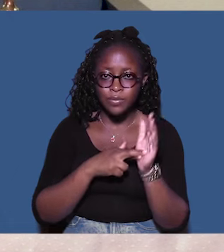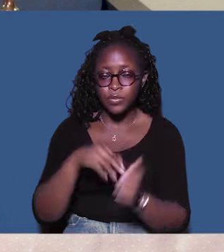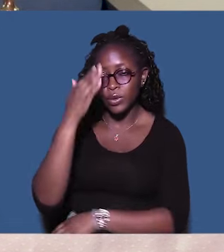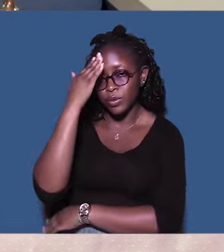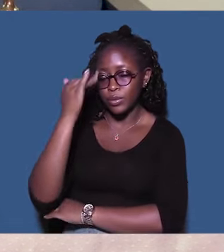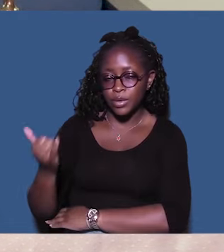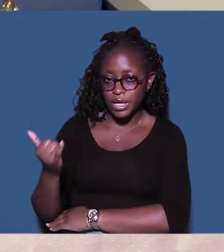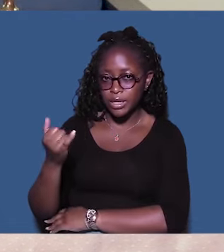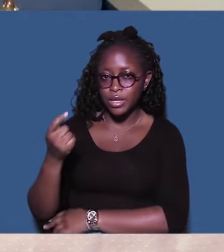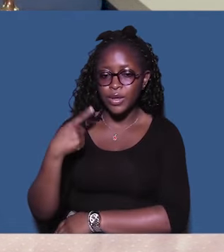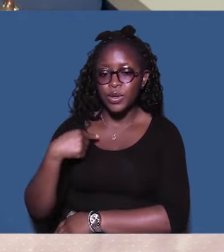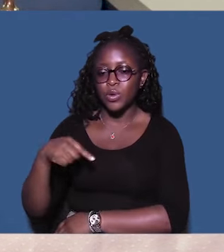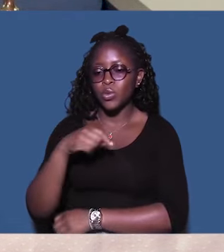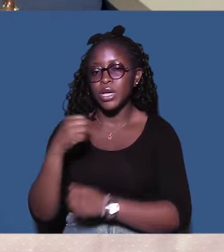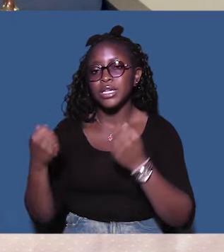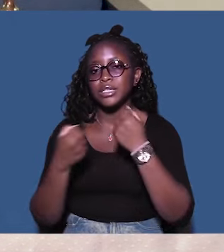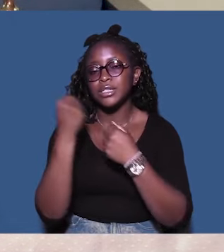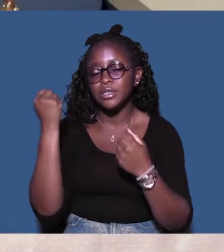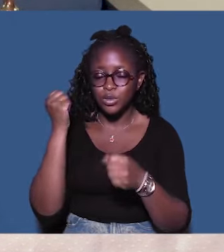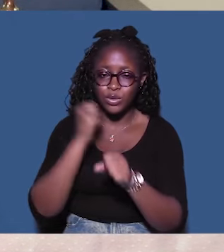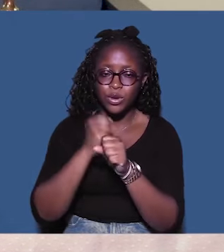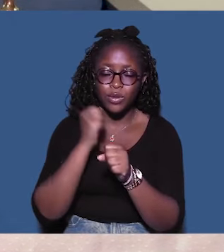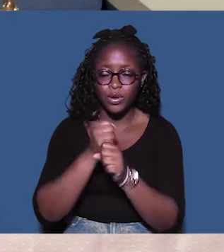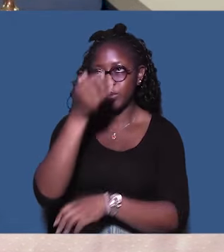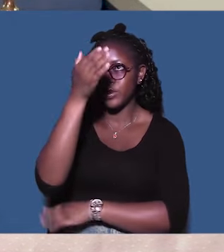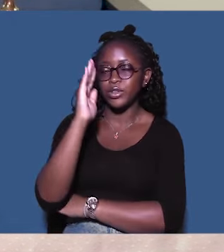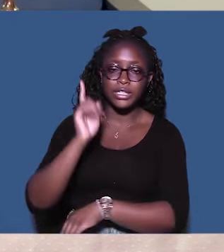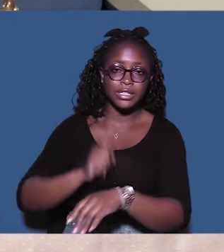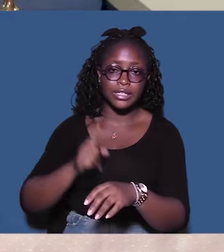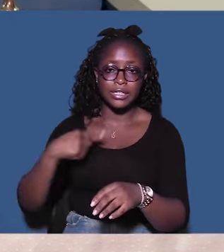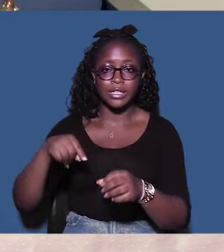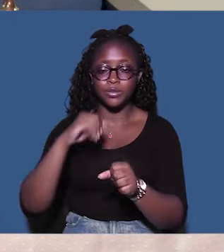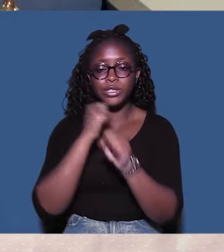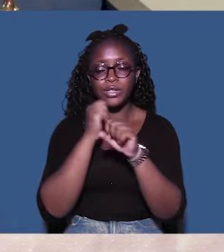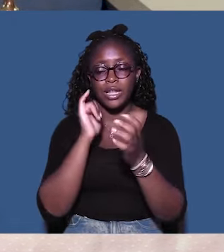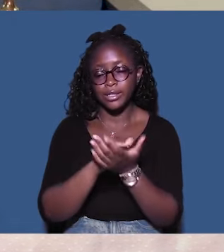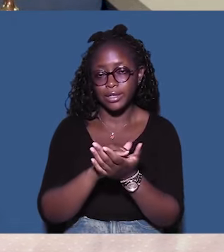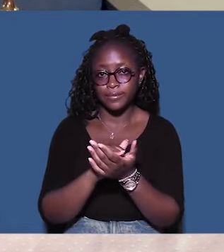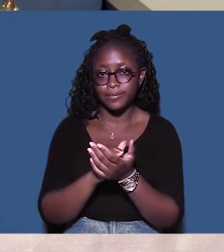the work of God if we do that, according to verse 20.